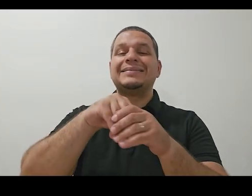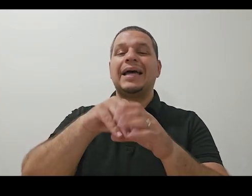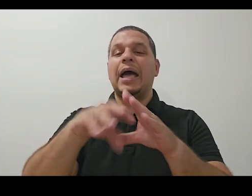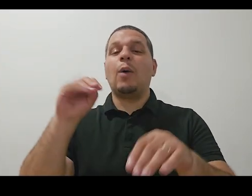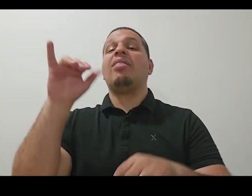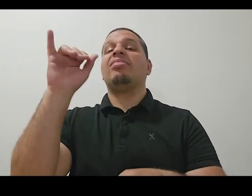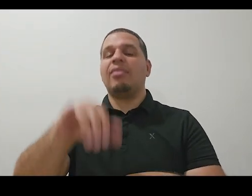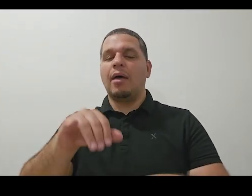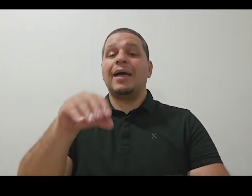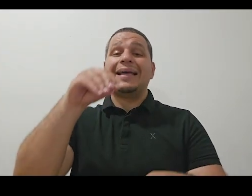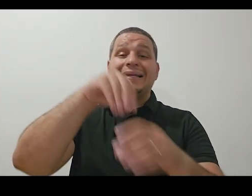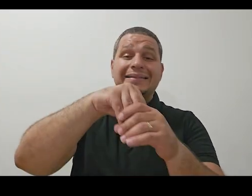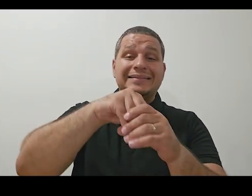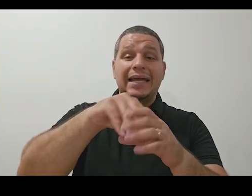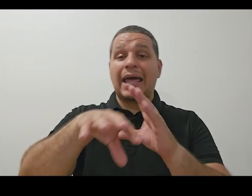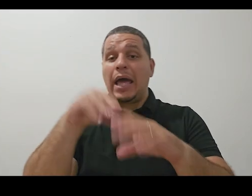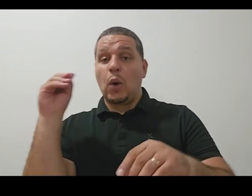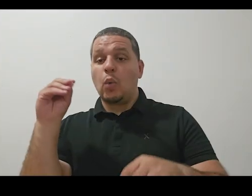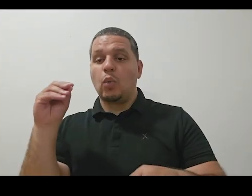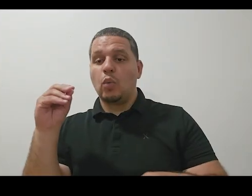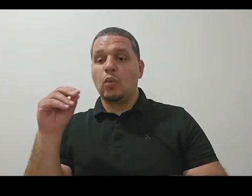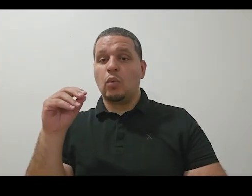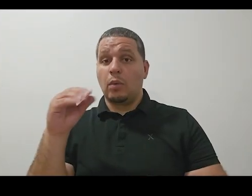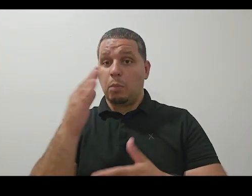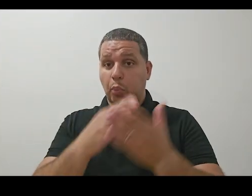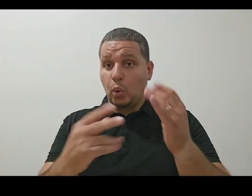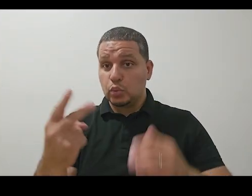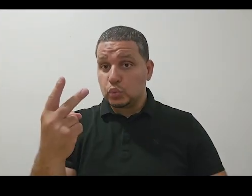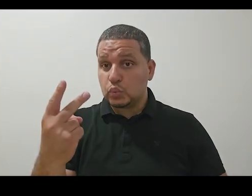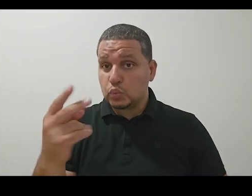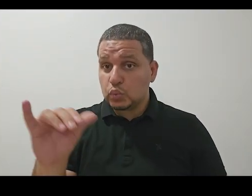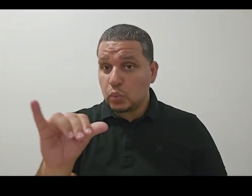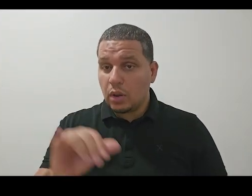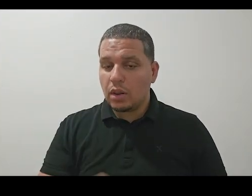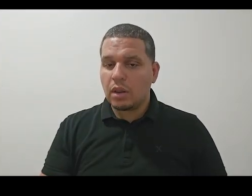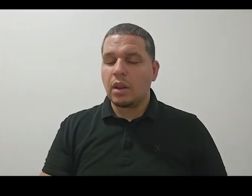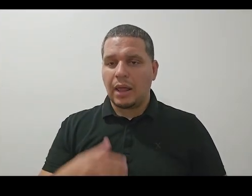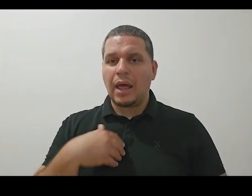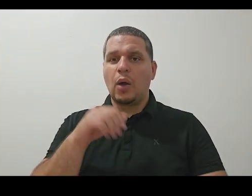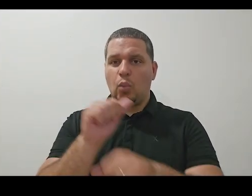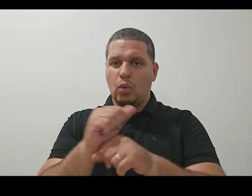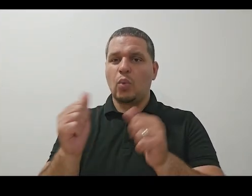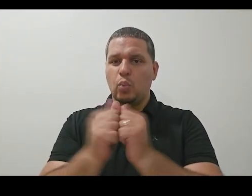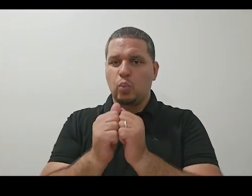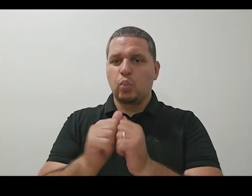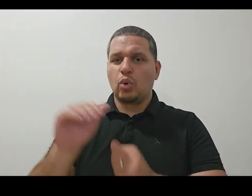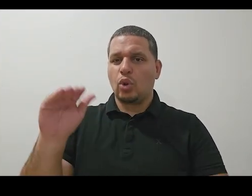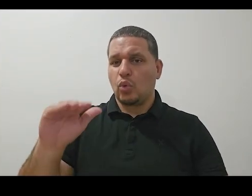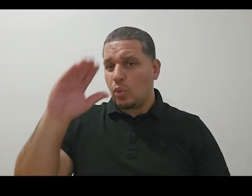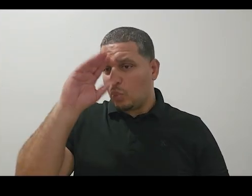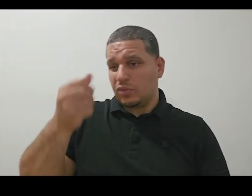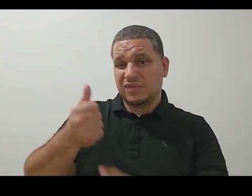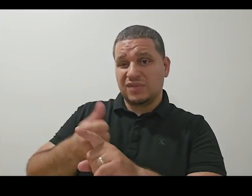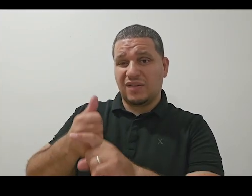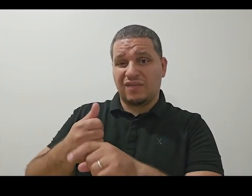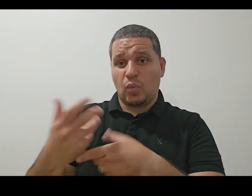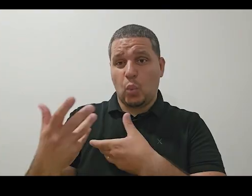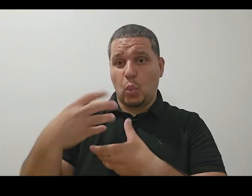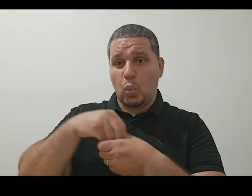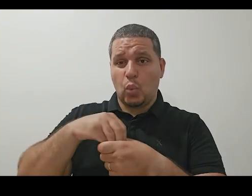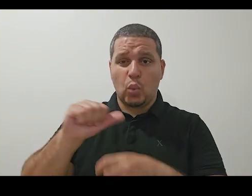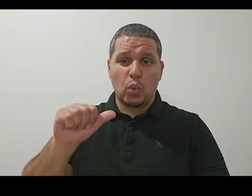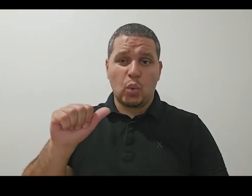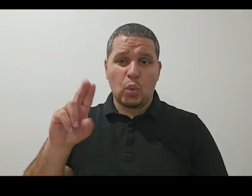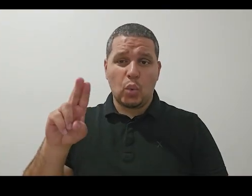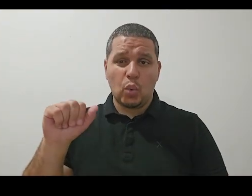Inside Out. Inside Out, yeah. Inside Out, yeah. Even part two. So I've worked with little boys that are autistic,